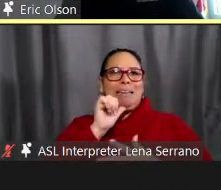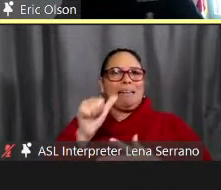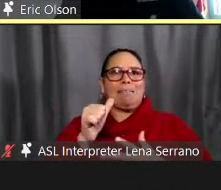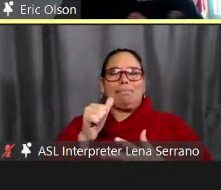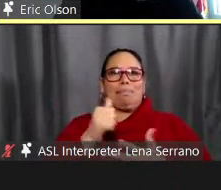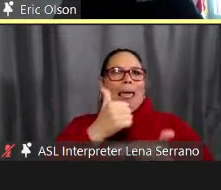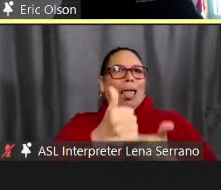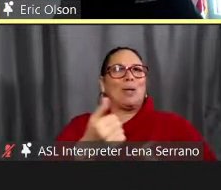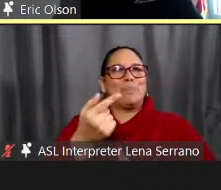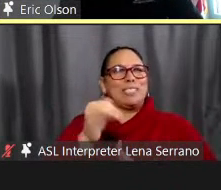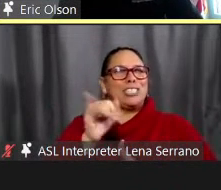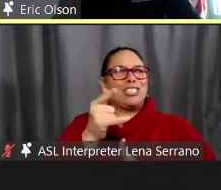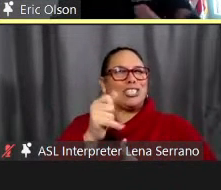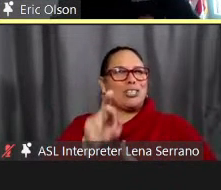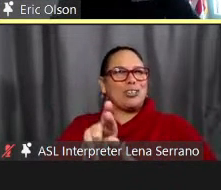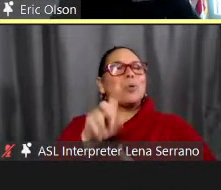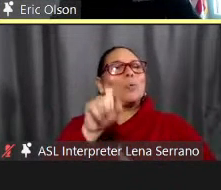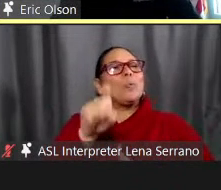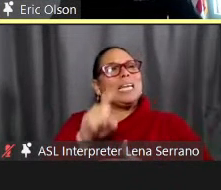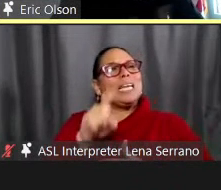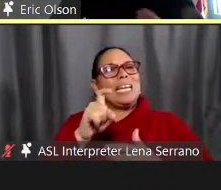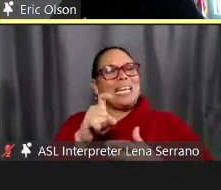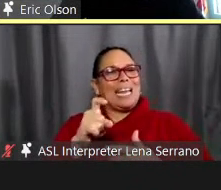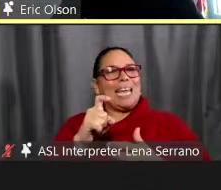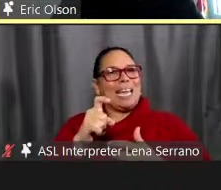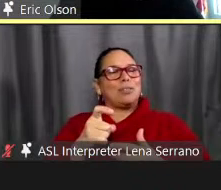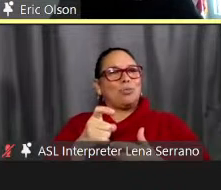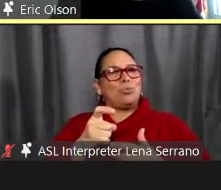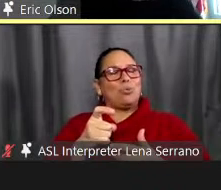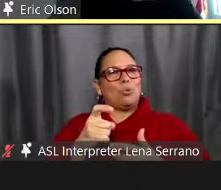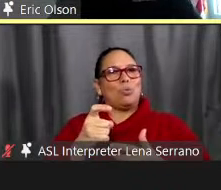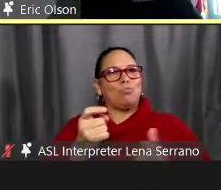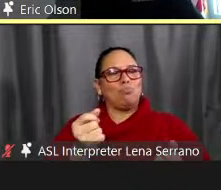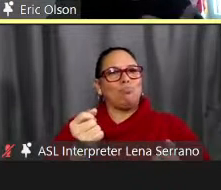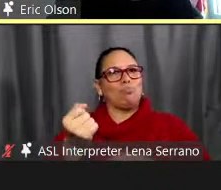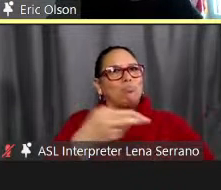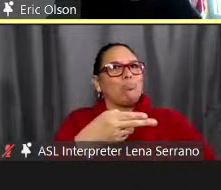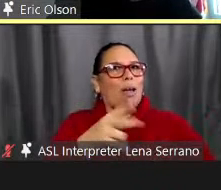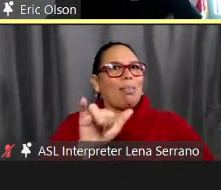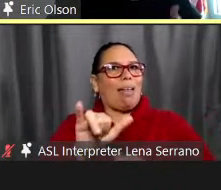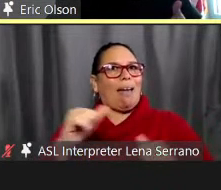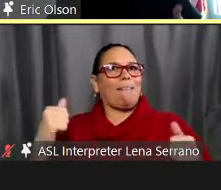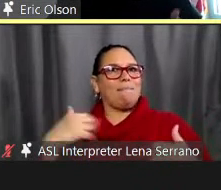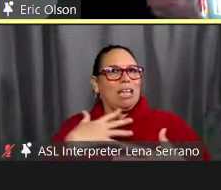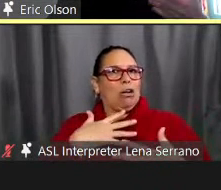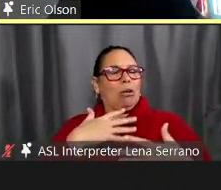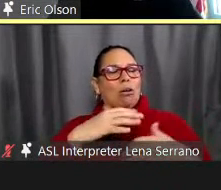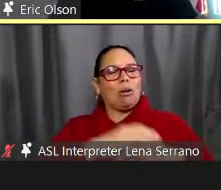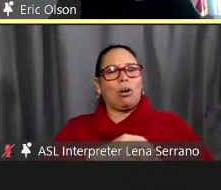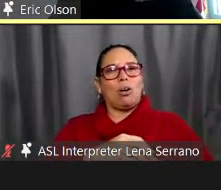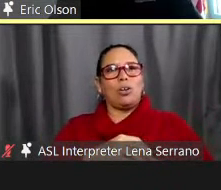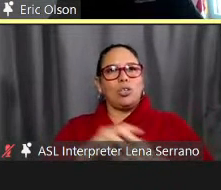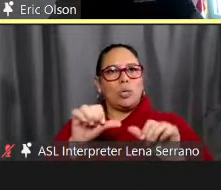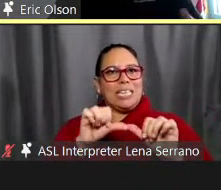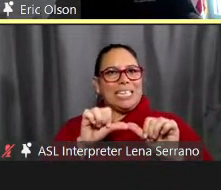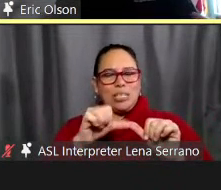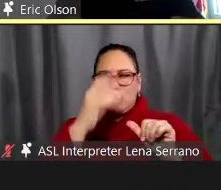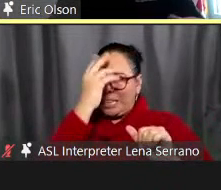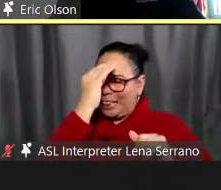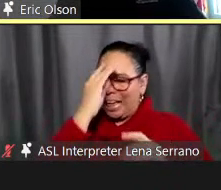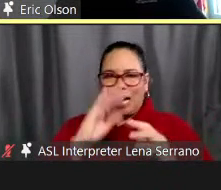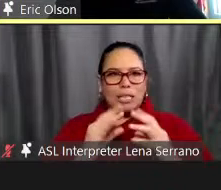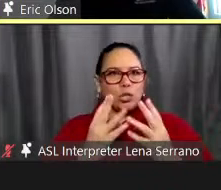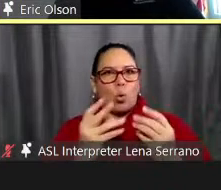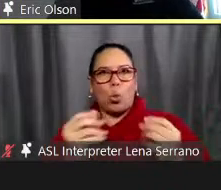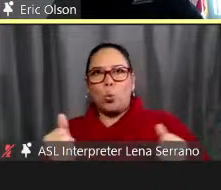Okay, we have to overcome that fear, that panic, that paralysis that may set in. We have to overcome that in order to continue to think about solutions to